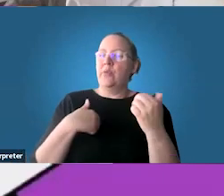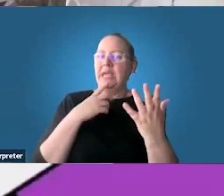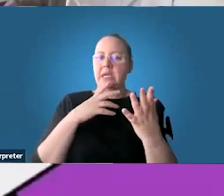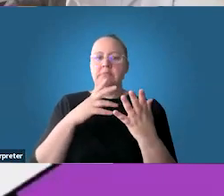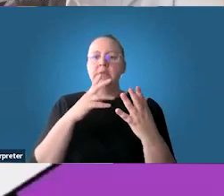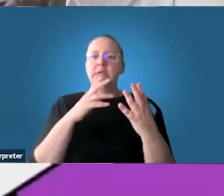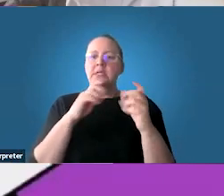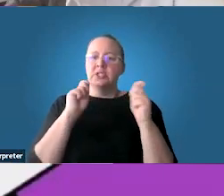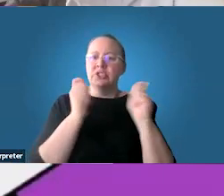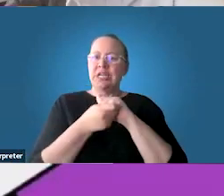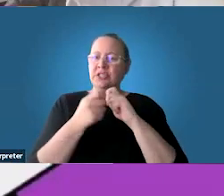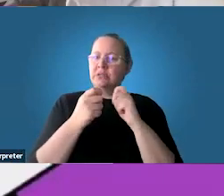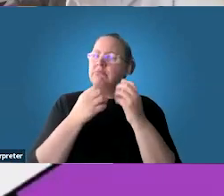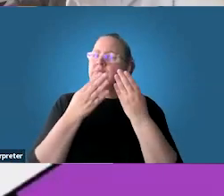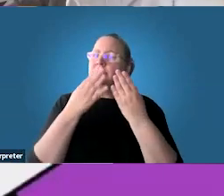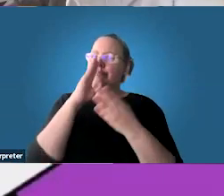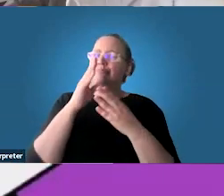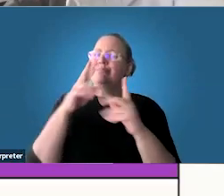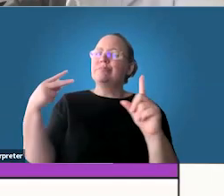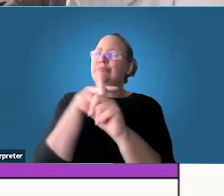story and shift public consciousness.